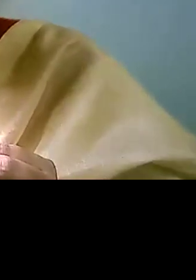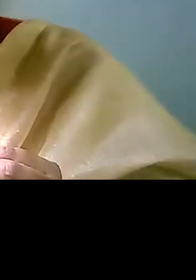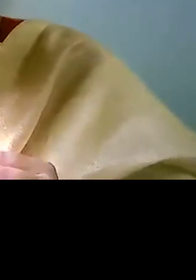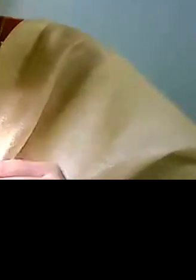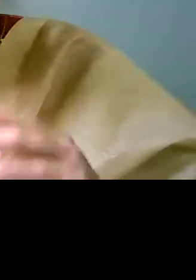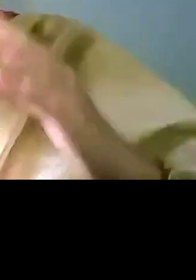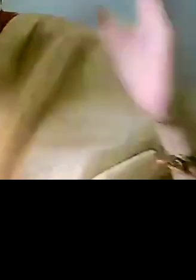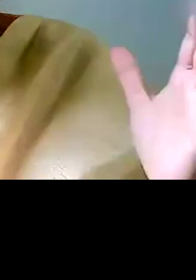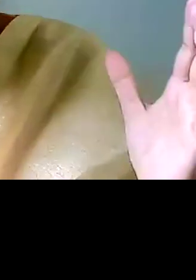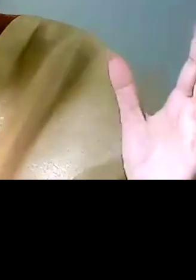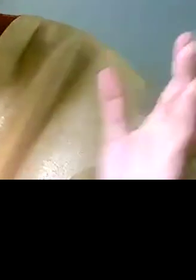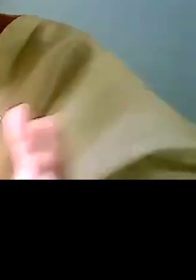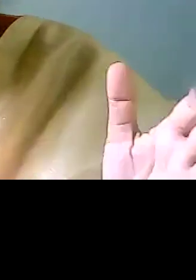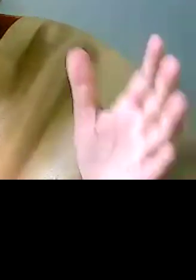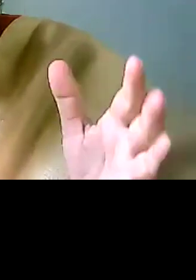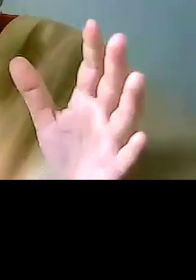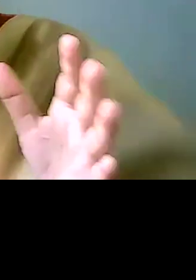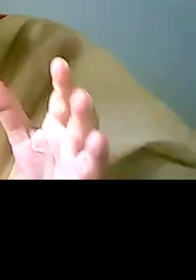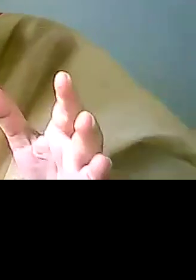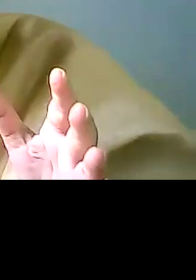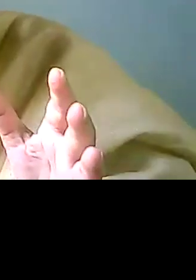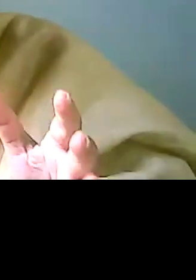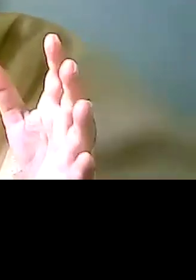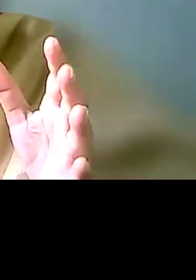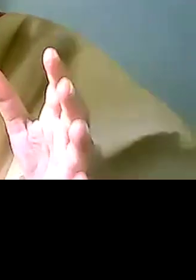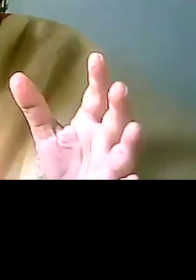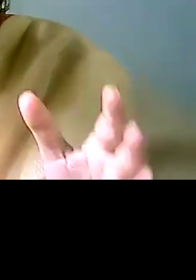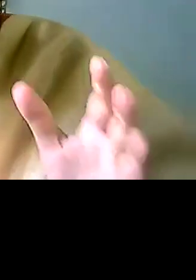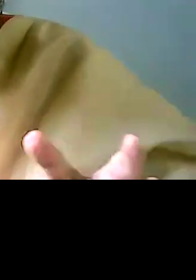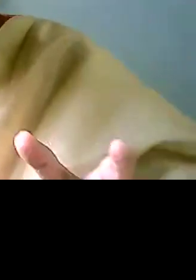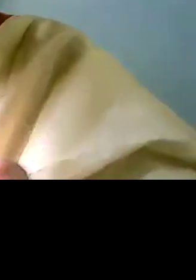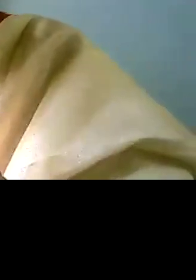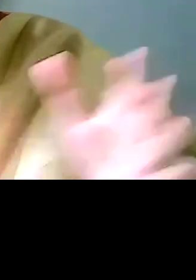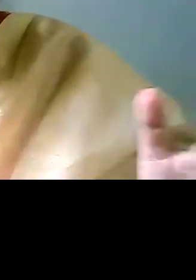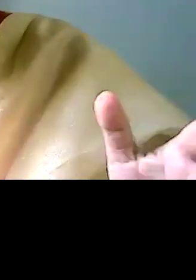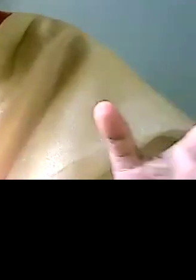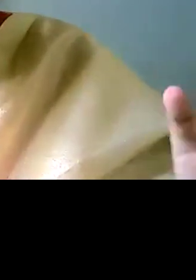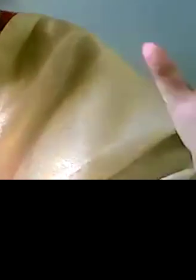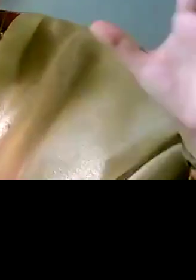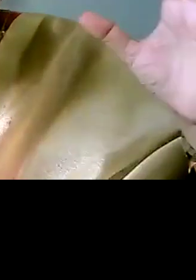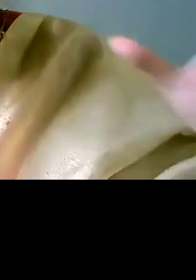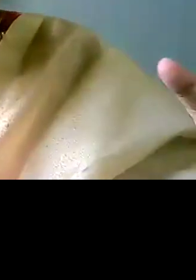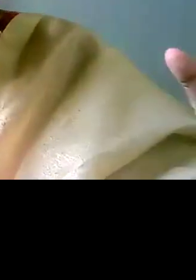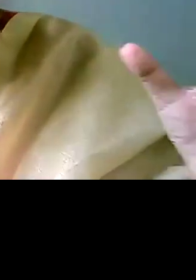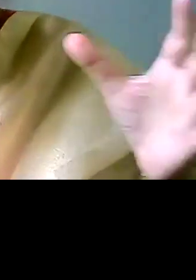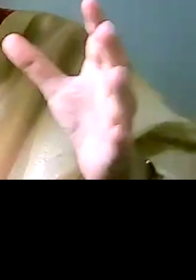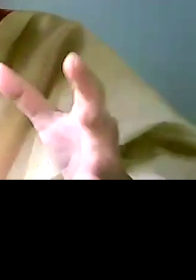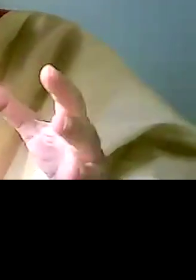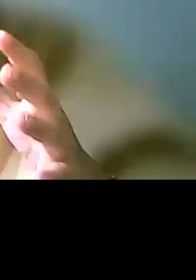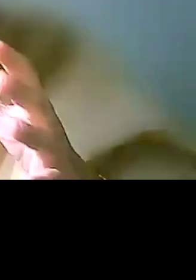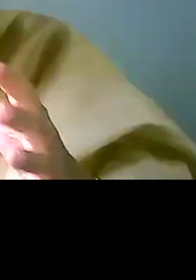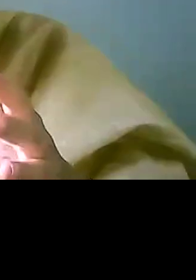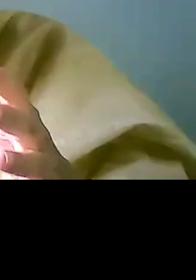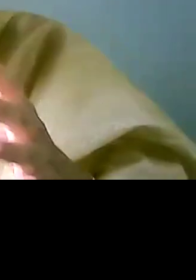the way you have. It's a wide topic. I know this time is not sufficient, but in spite of that, you have made it such a wide topic